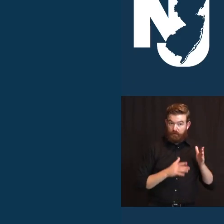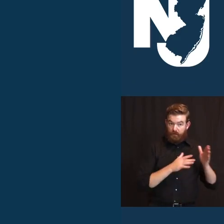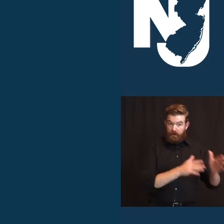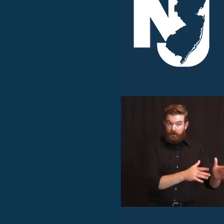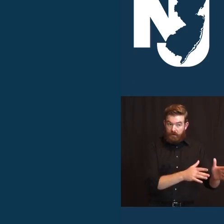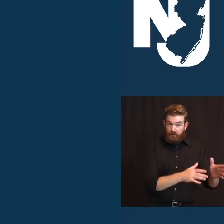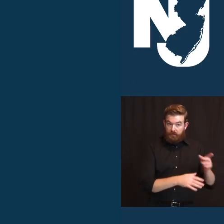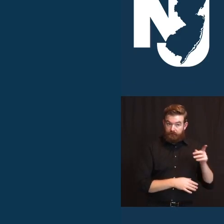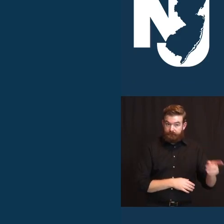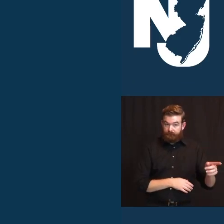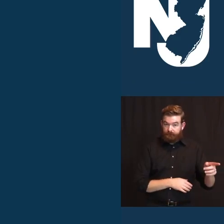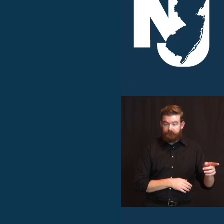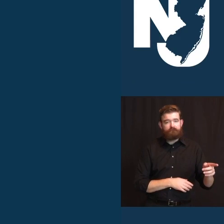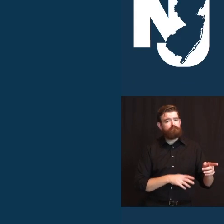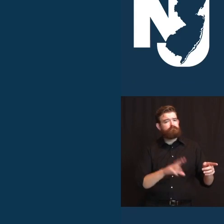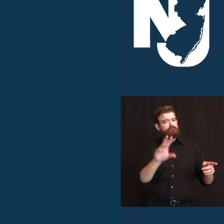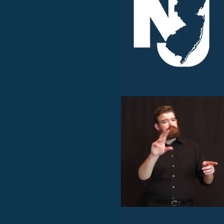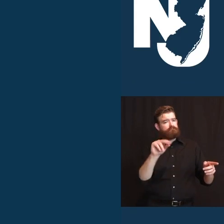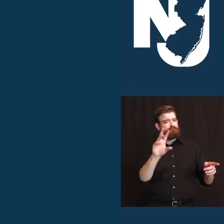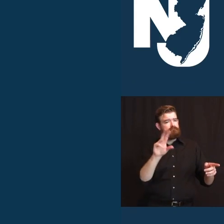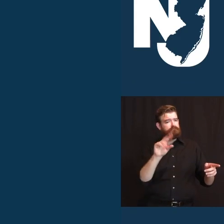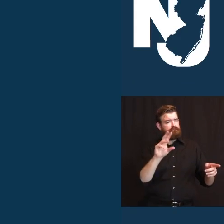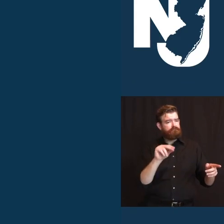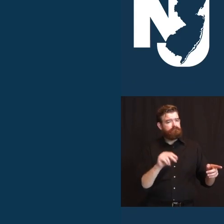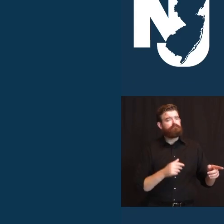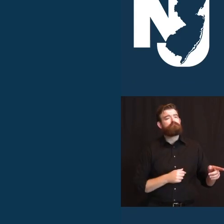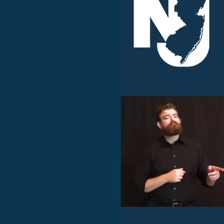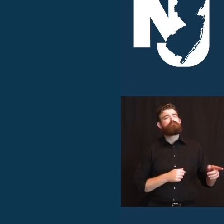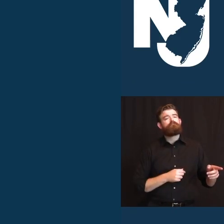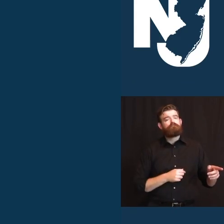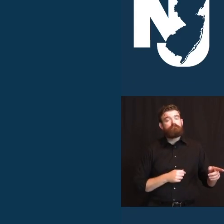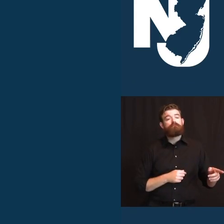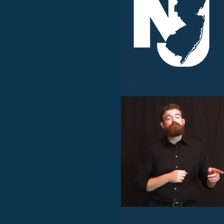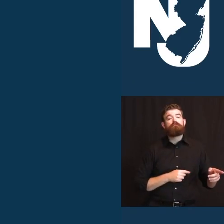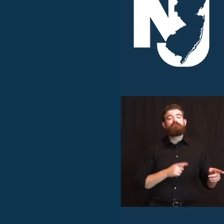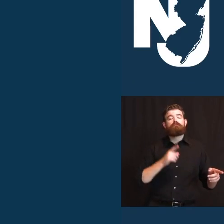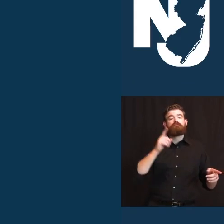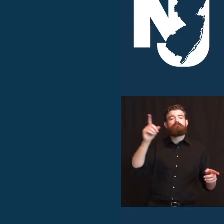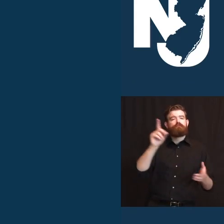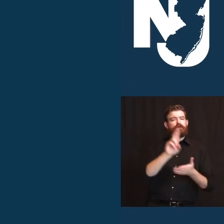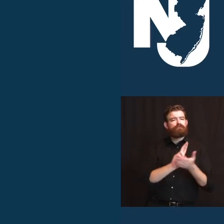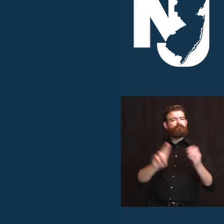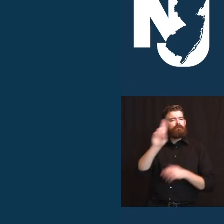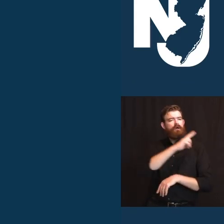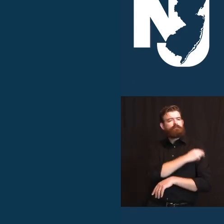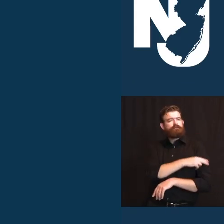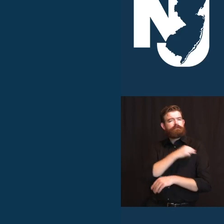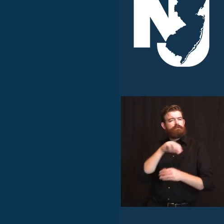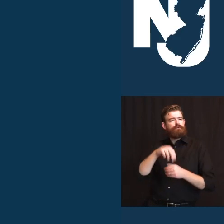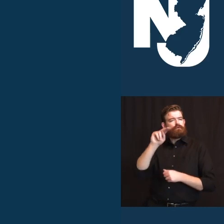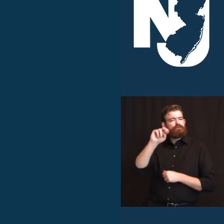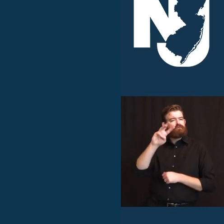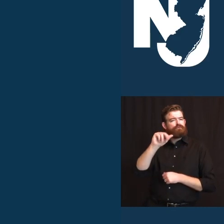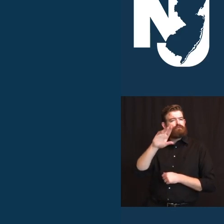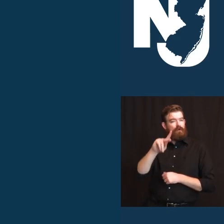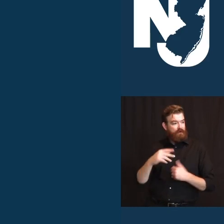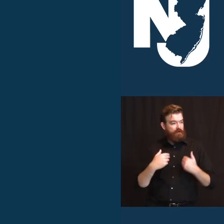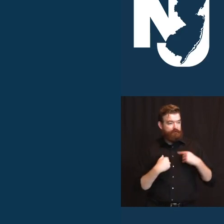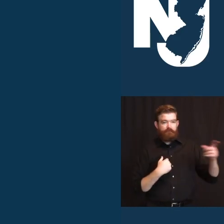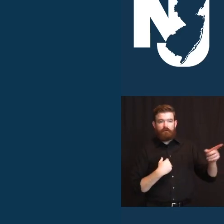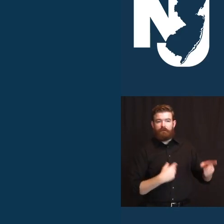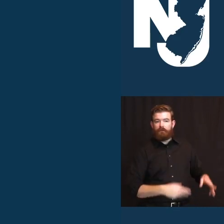the emergency department at University Hospital in Newark is this kiosk. There it is, part of University Hospital's partnership with